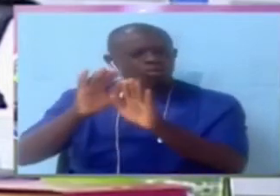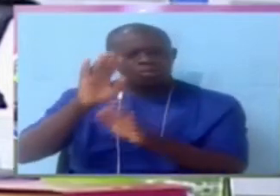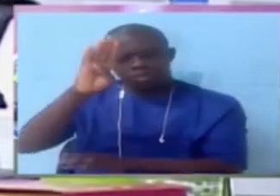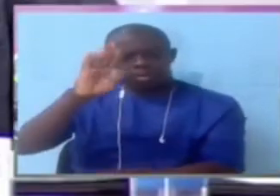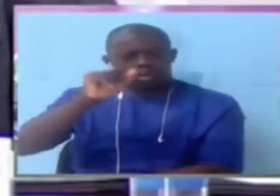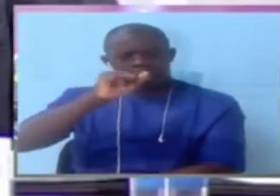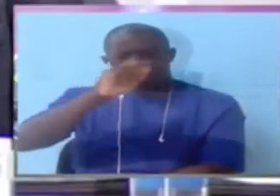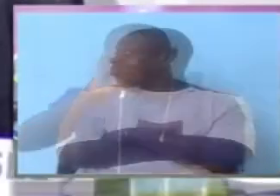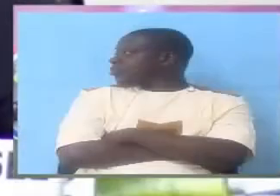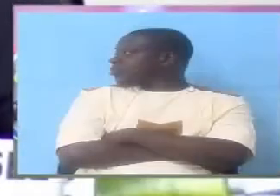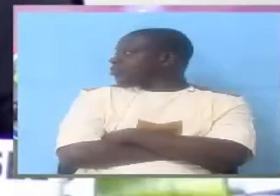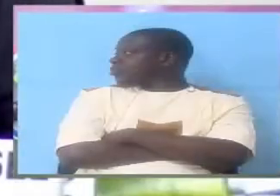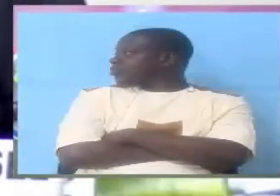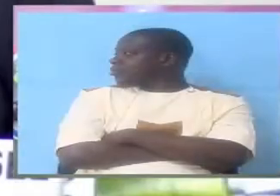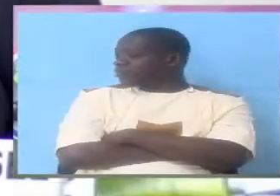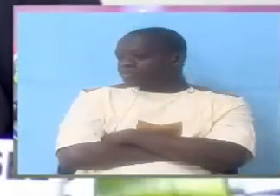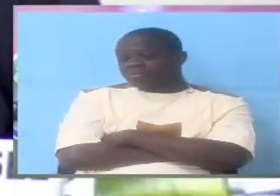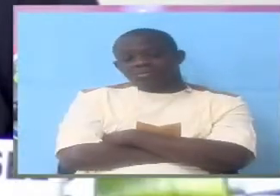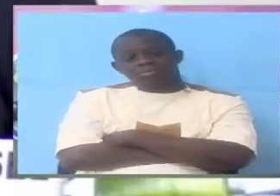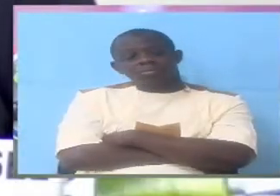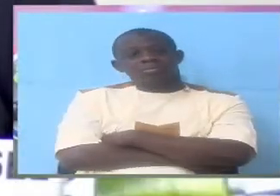Mr. Witness, the truth is this.